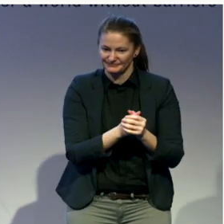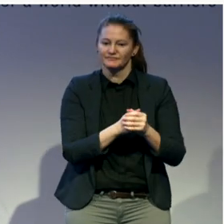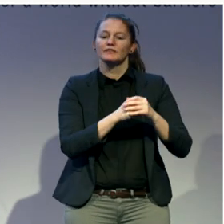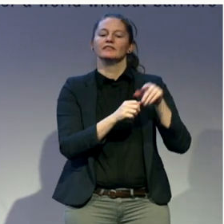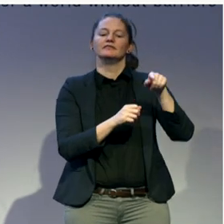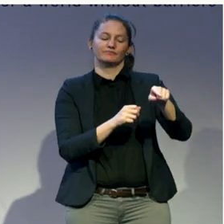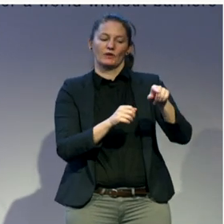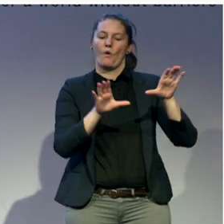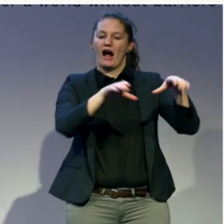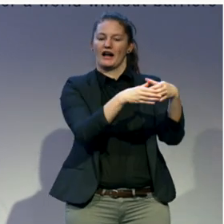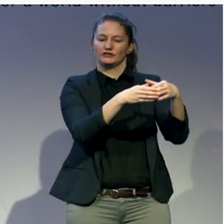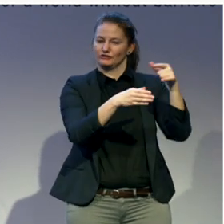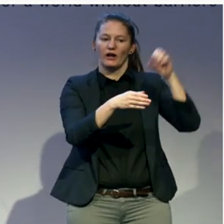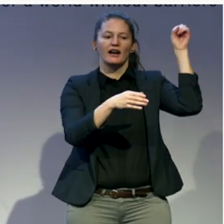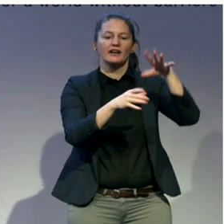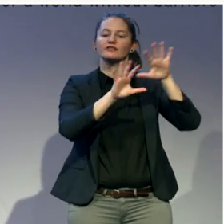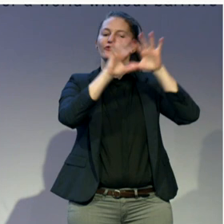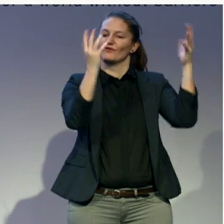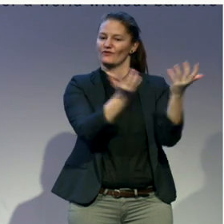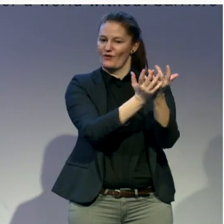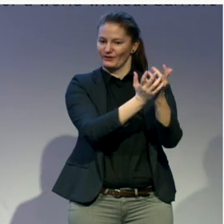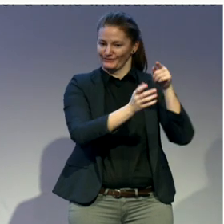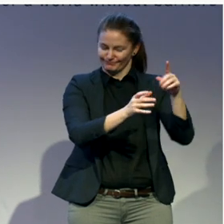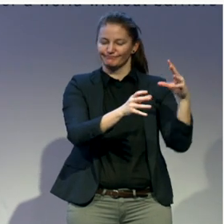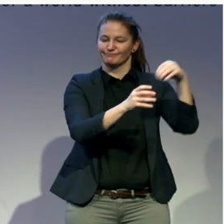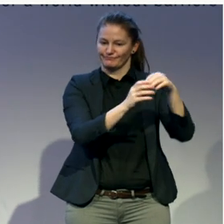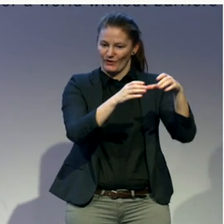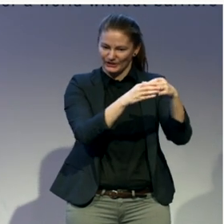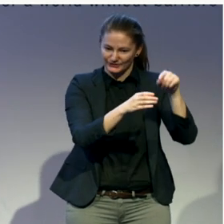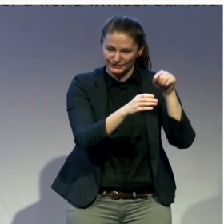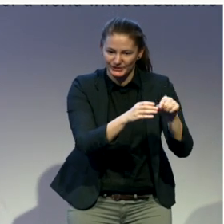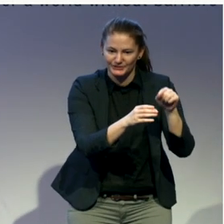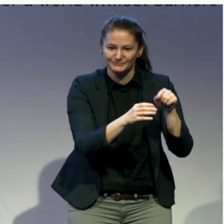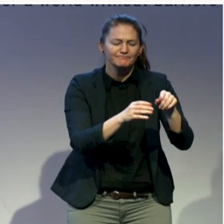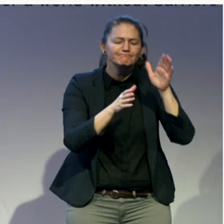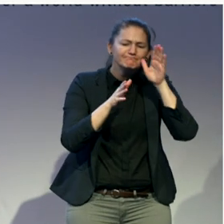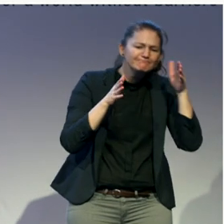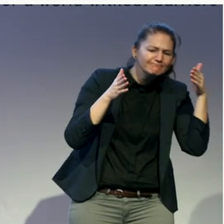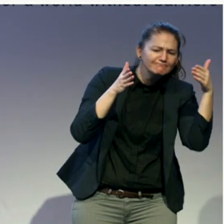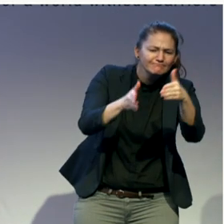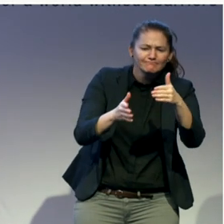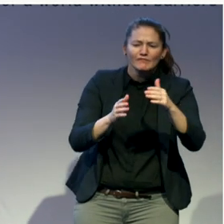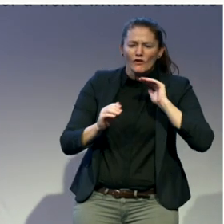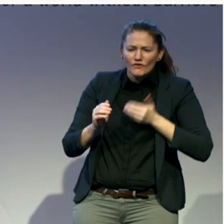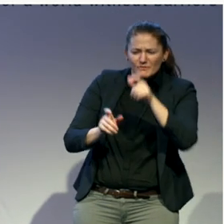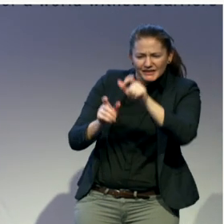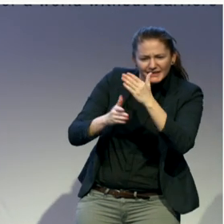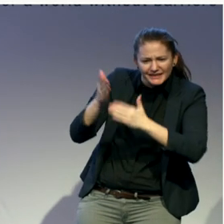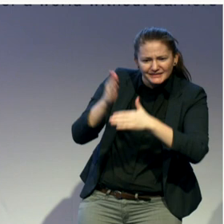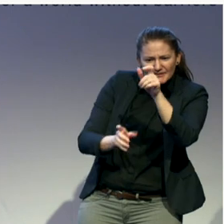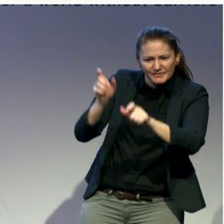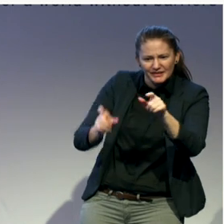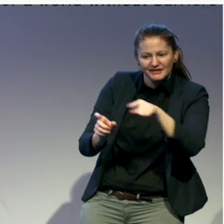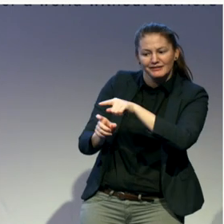The focus is to bring women with disabilities into the boss position, to make them become a boss or a leader.